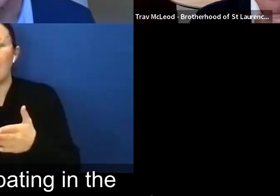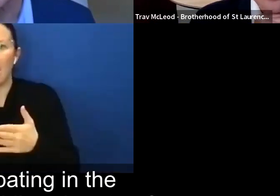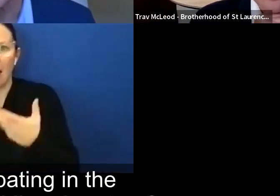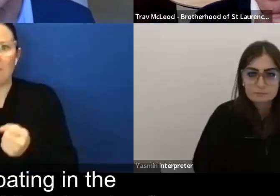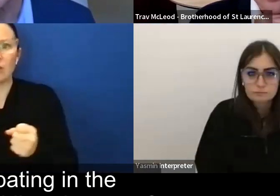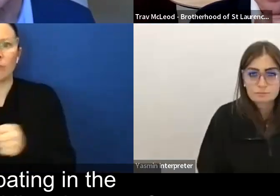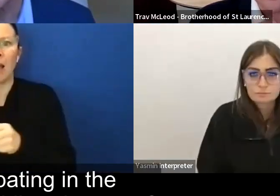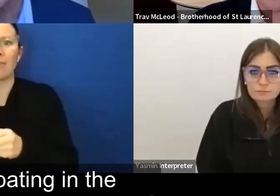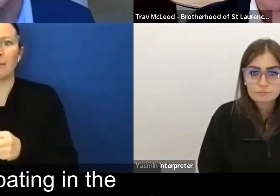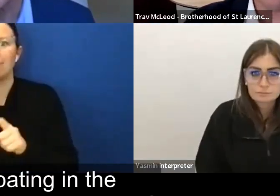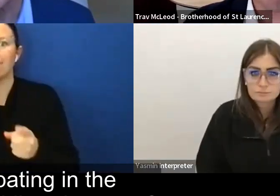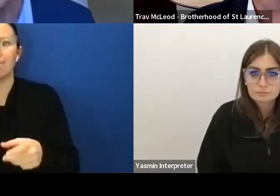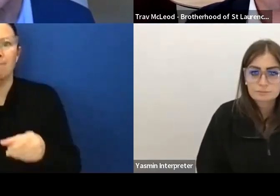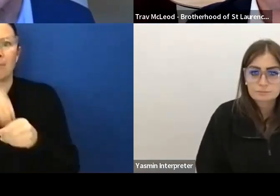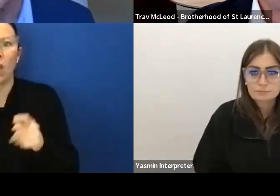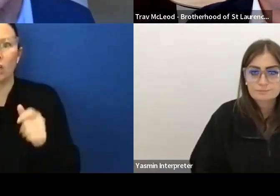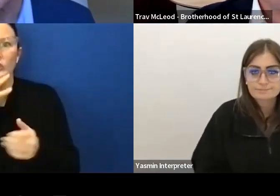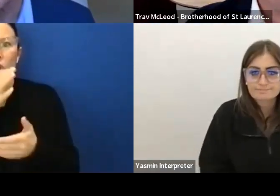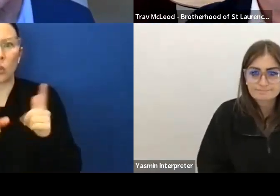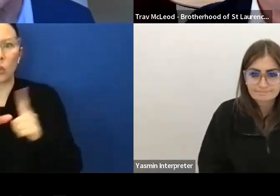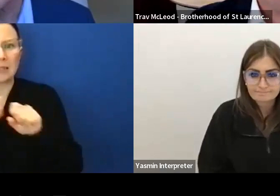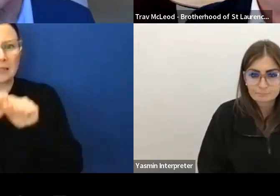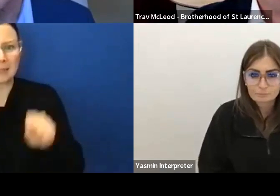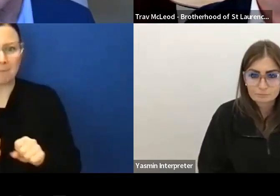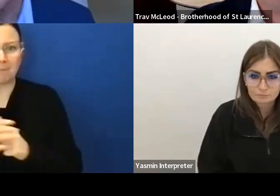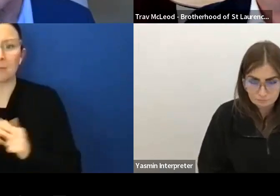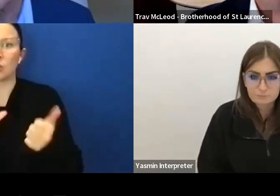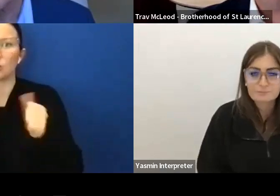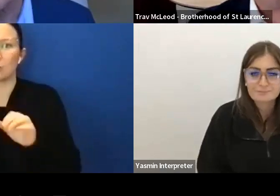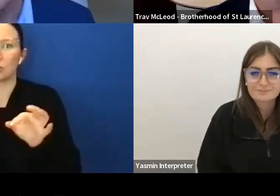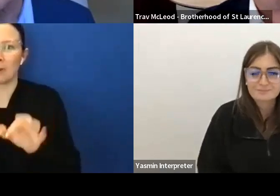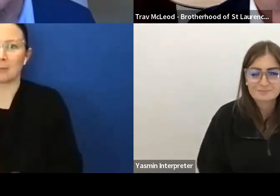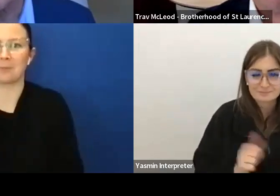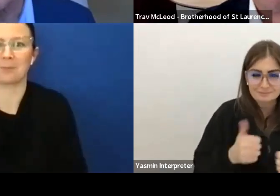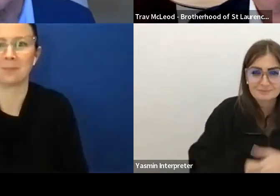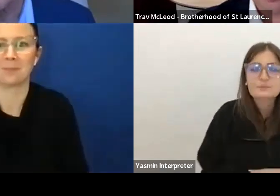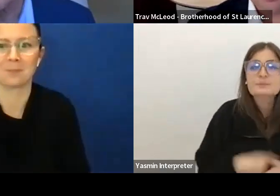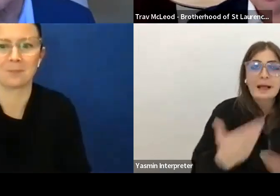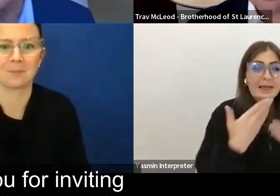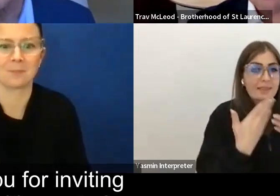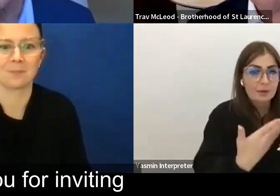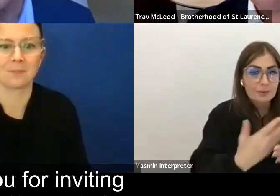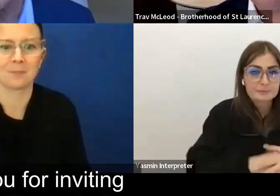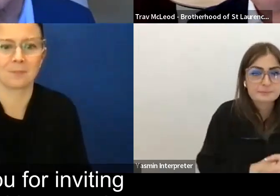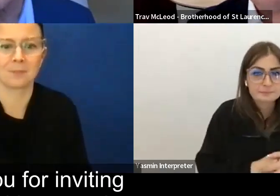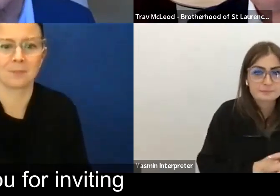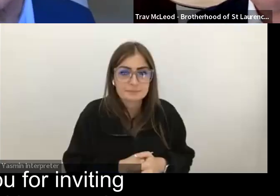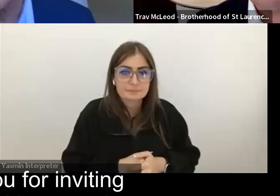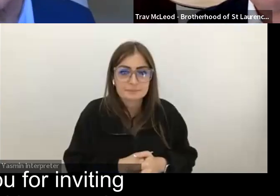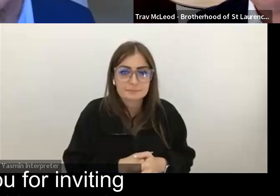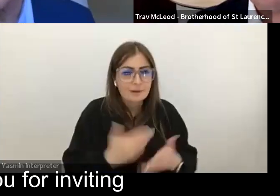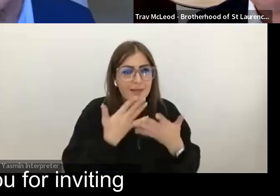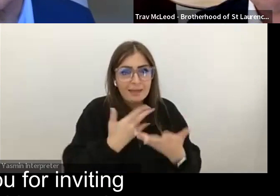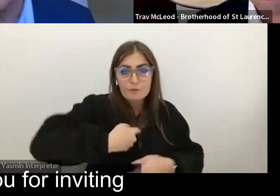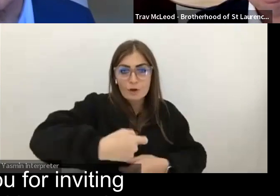in the current early childhood system? Yeah, thanks, Trav. And thank you for